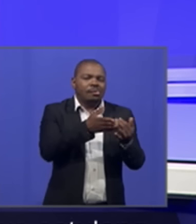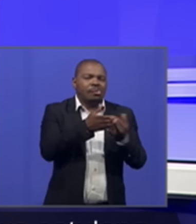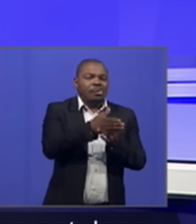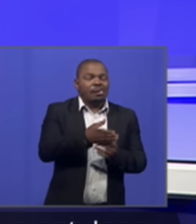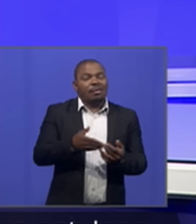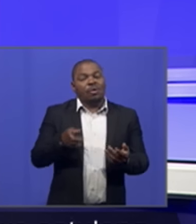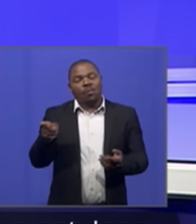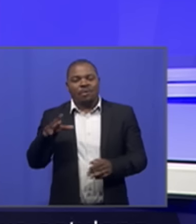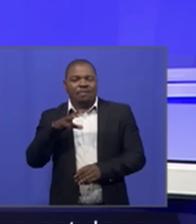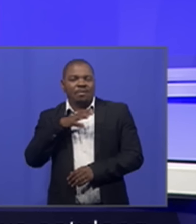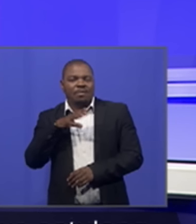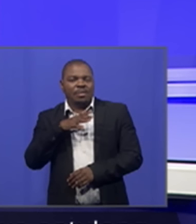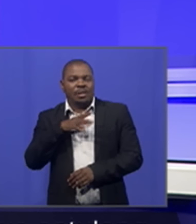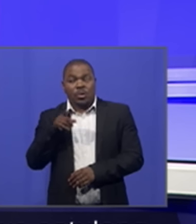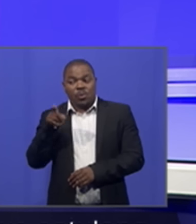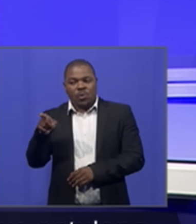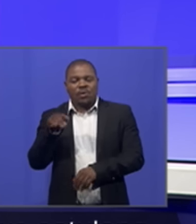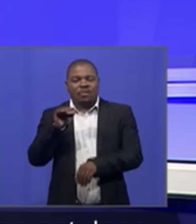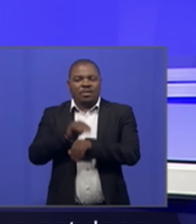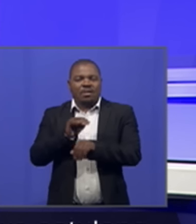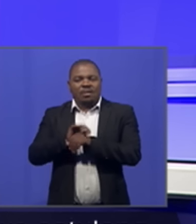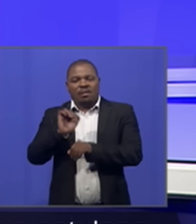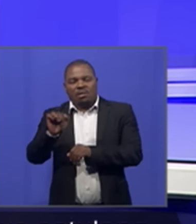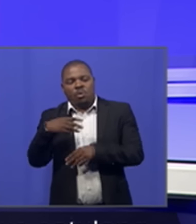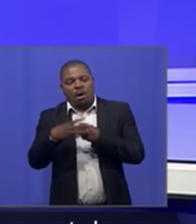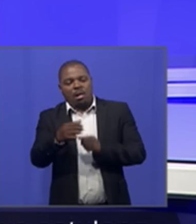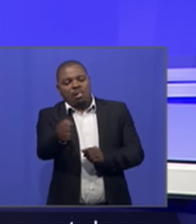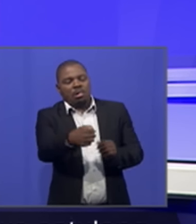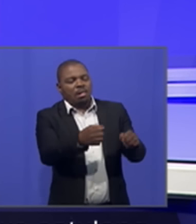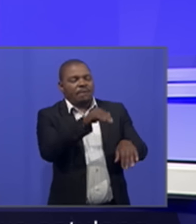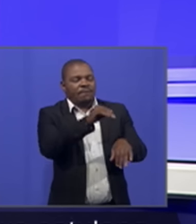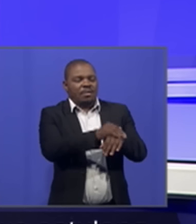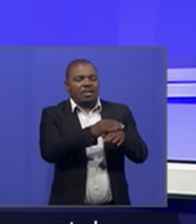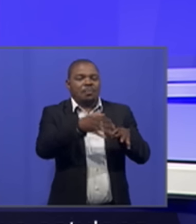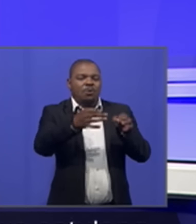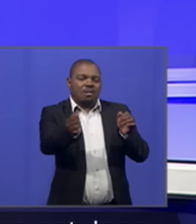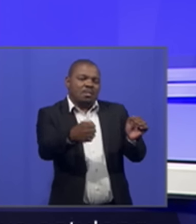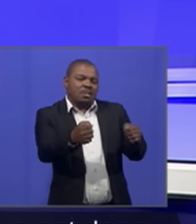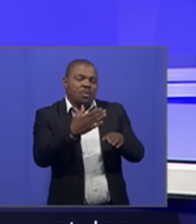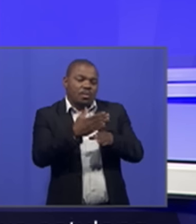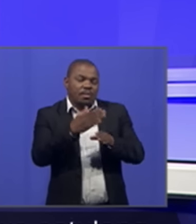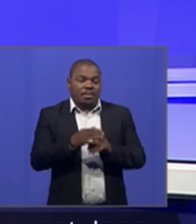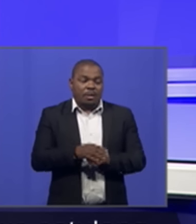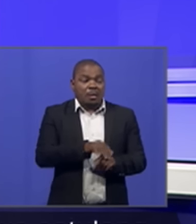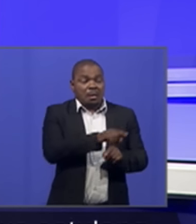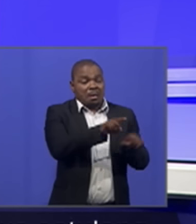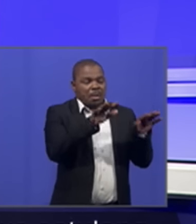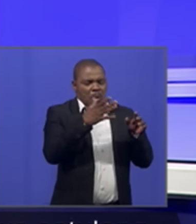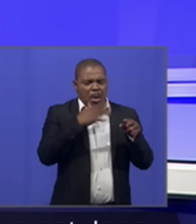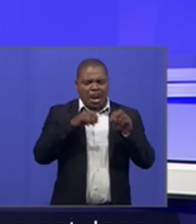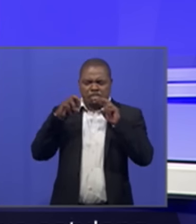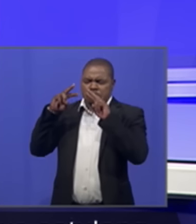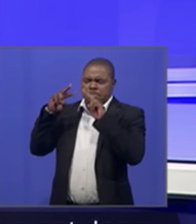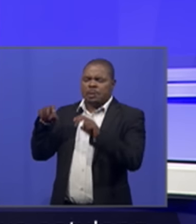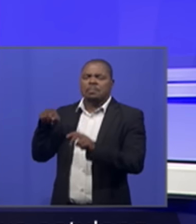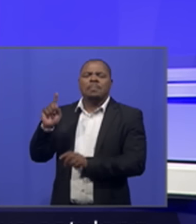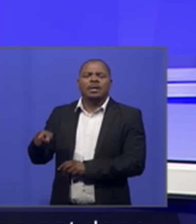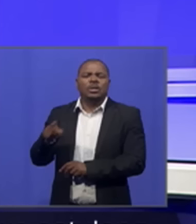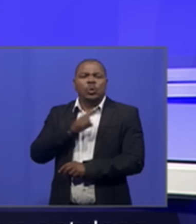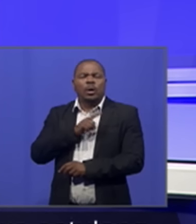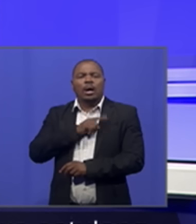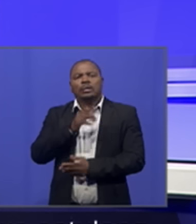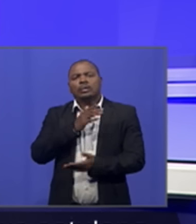hole bangwe ka bona go tša sepolotiki. Badudi ba ipiletša go dinyakišišo tša forensic ka ga go thwalwa